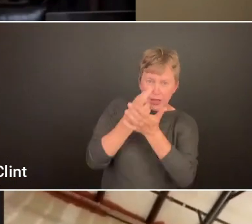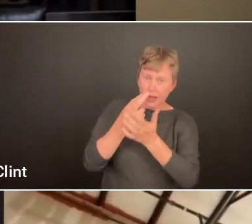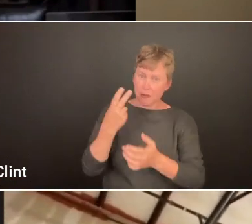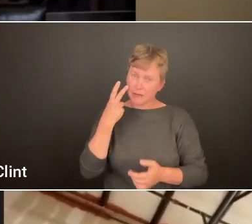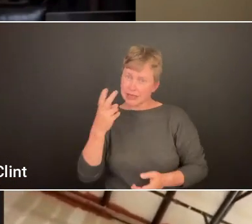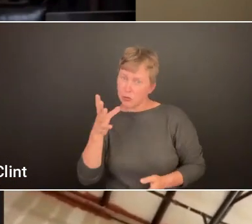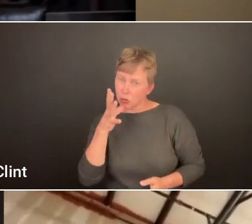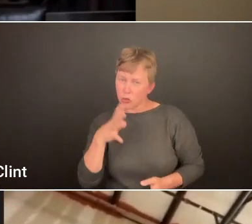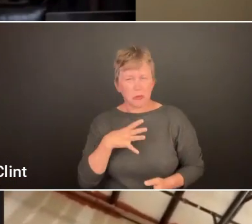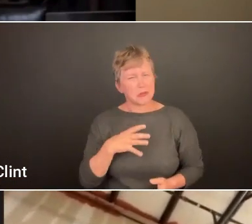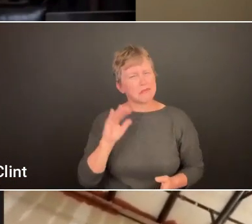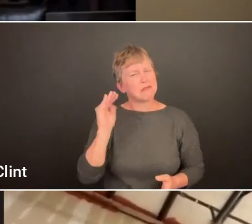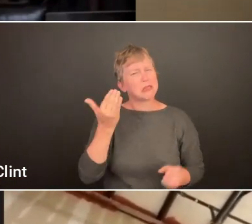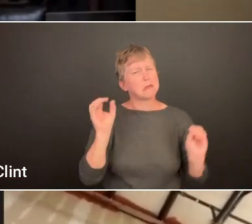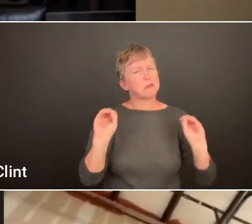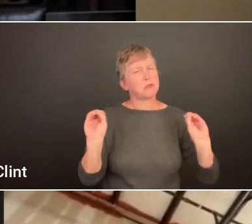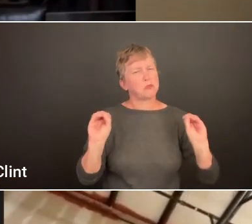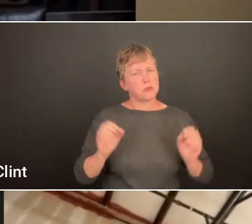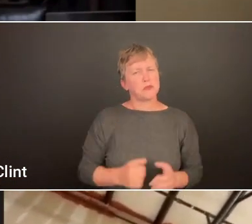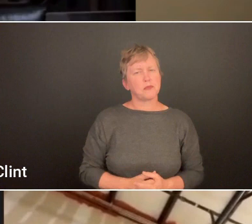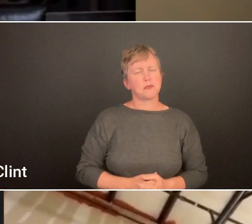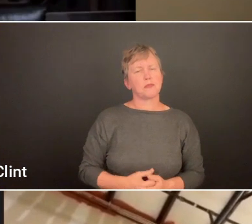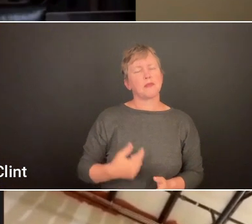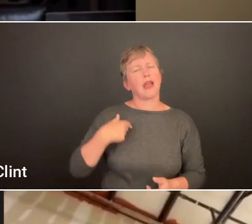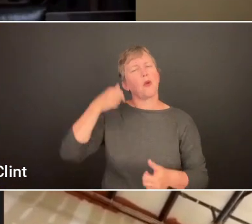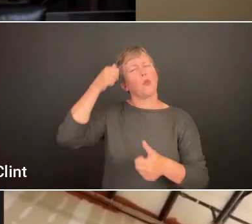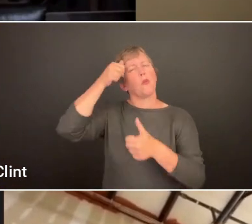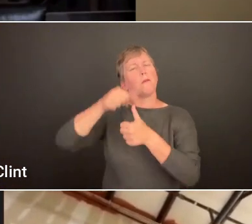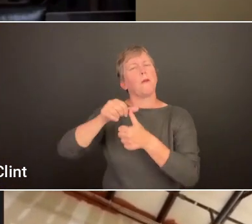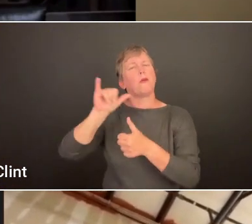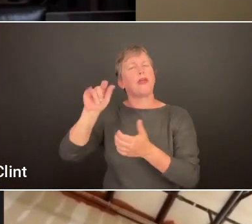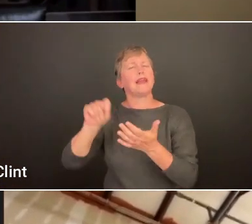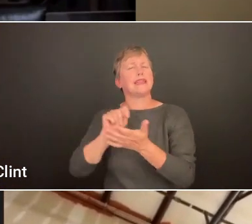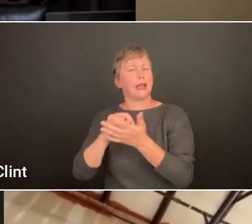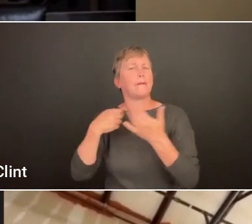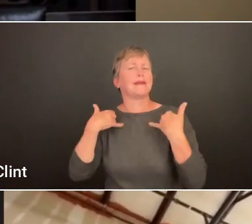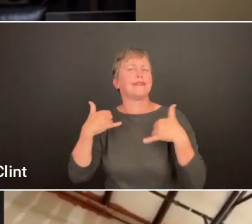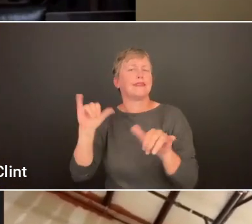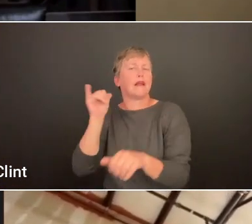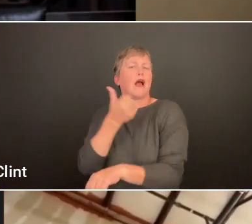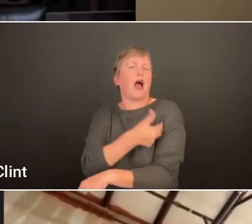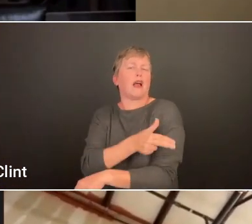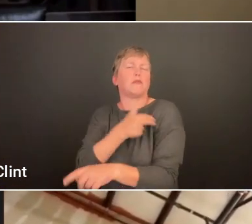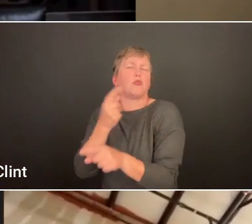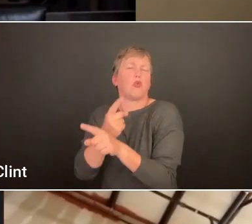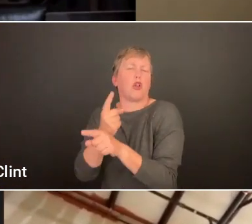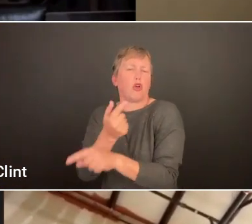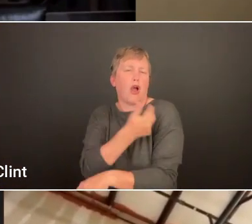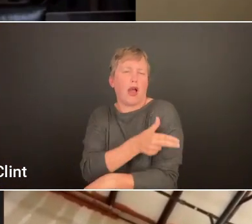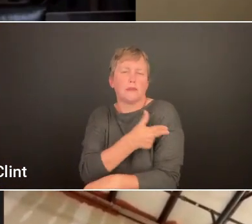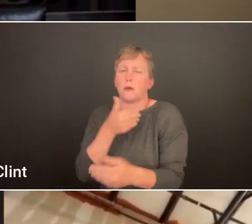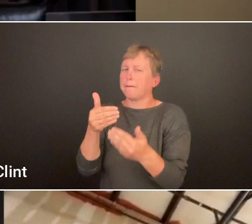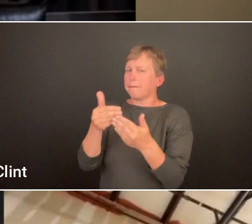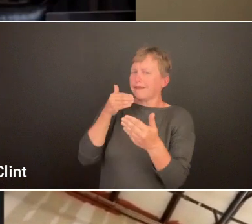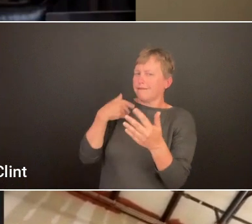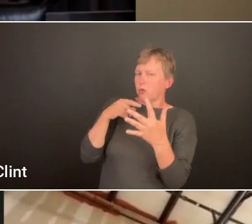I remember being, while I was still, before I even got to rehab, I was